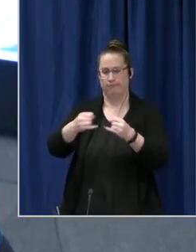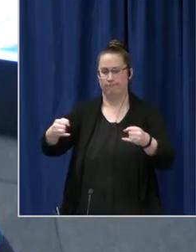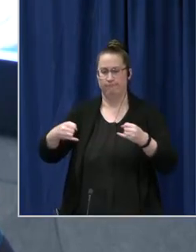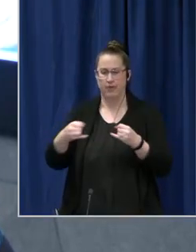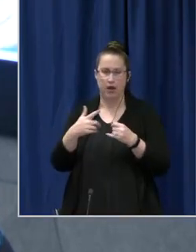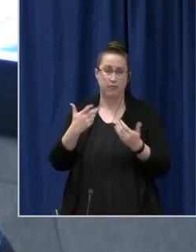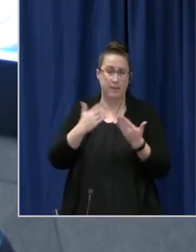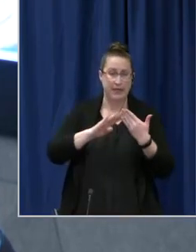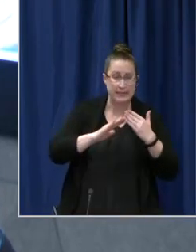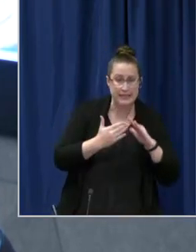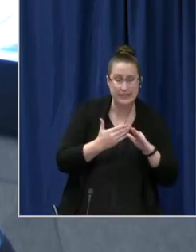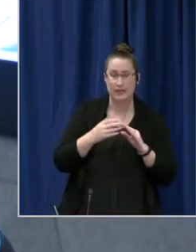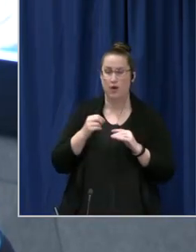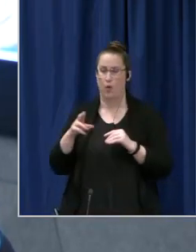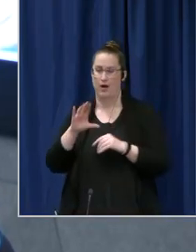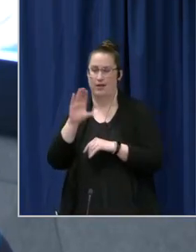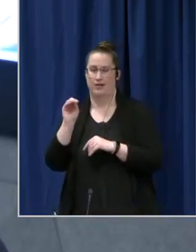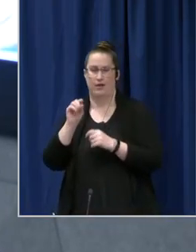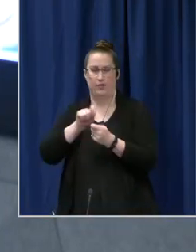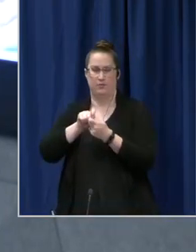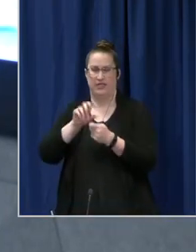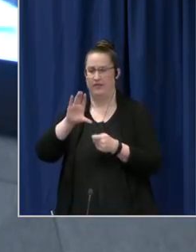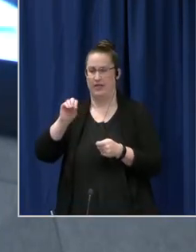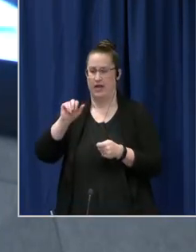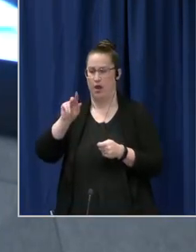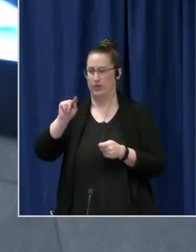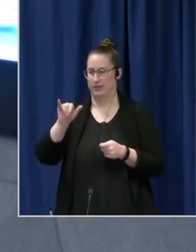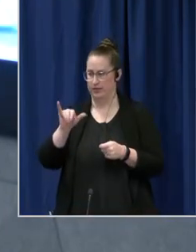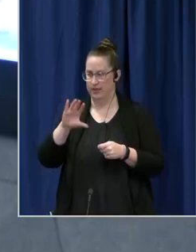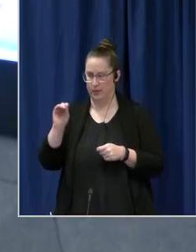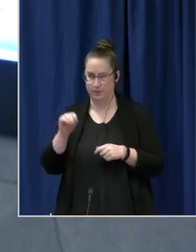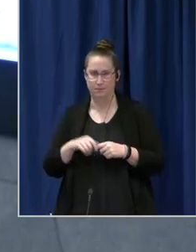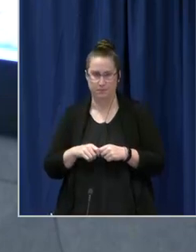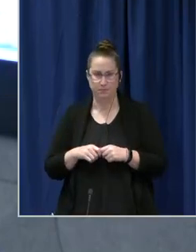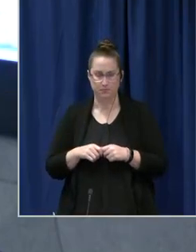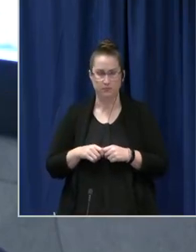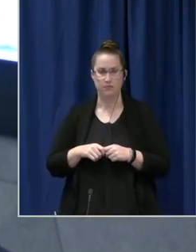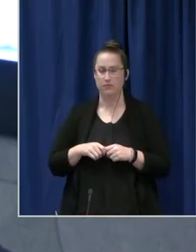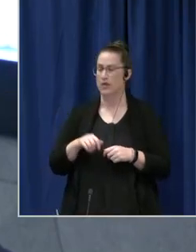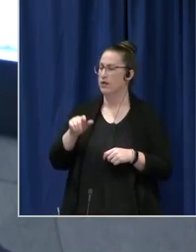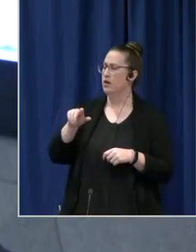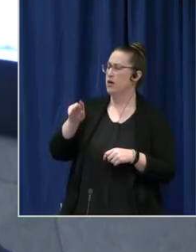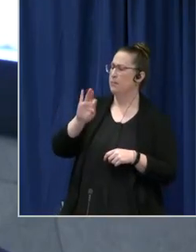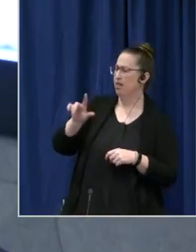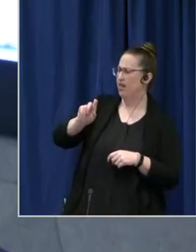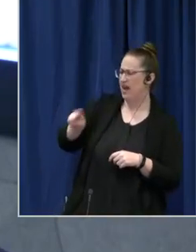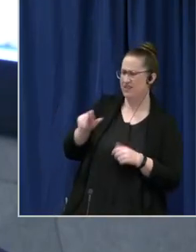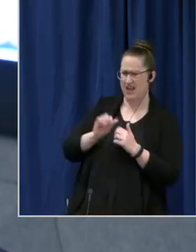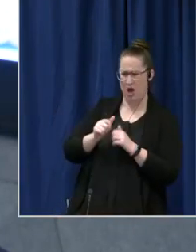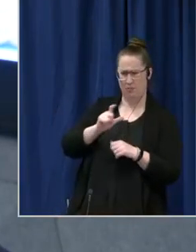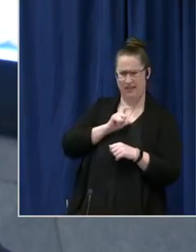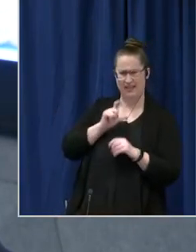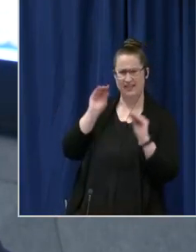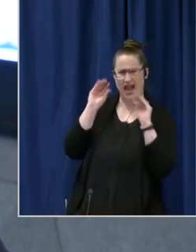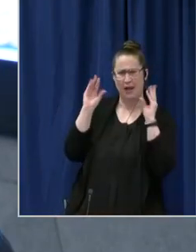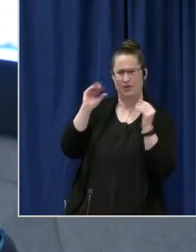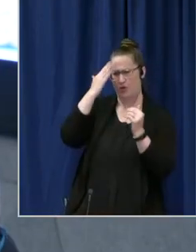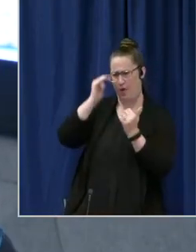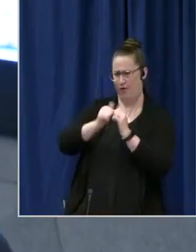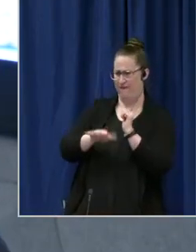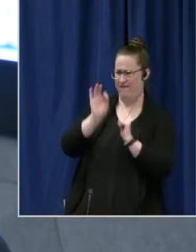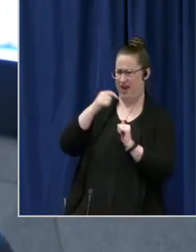city or within the boundaries of a county. How do the police or an ambulance know how to find me when I call